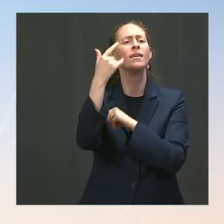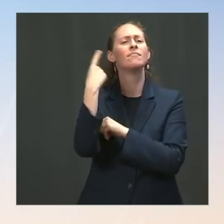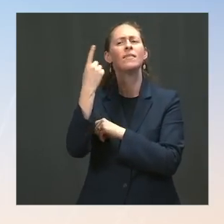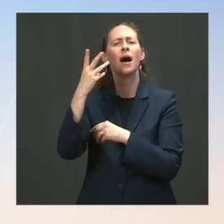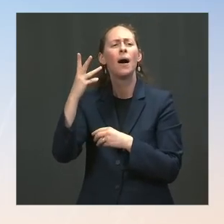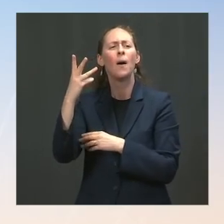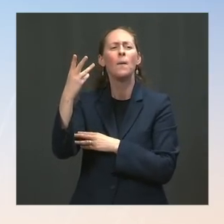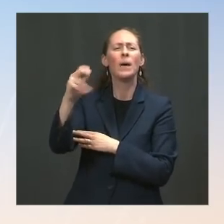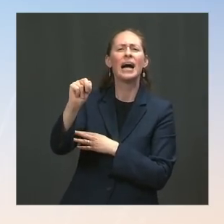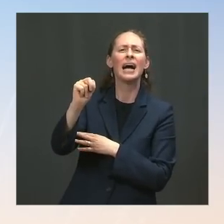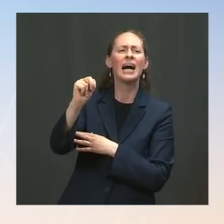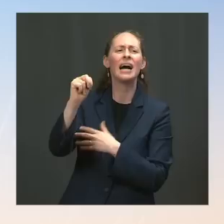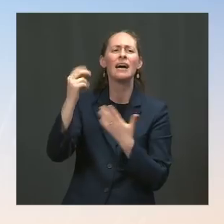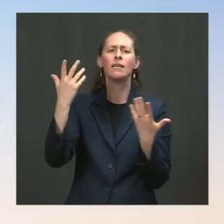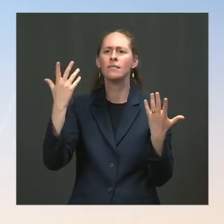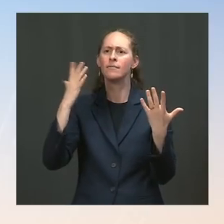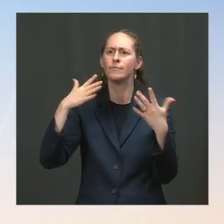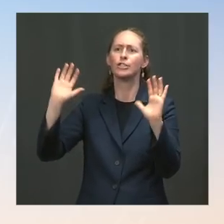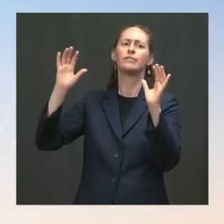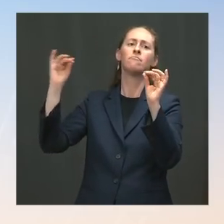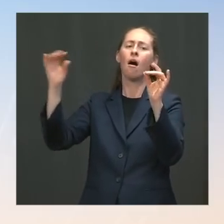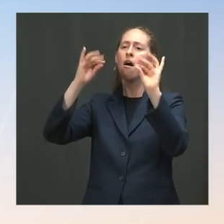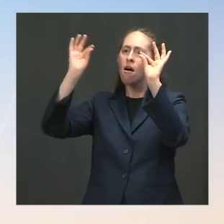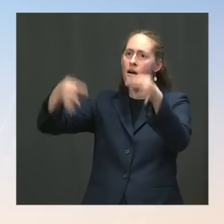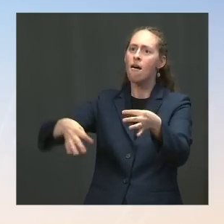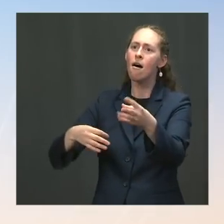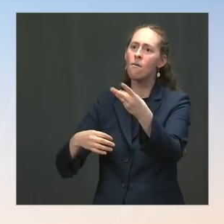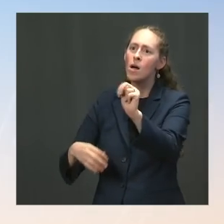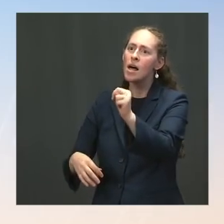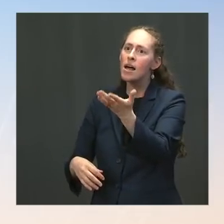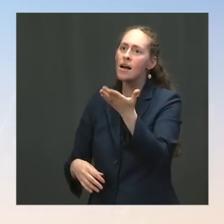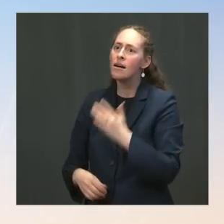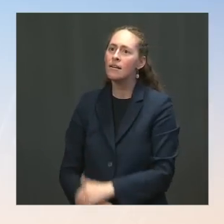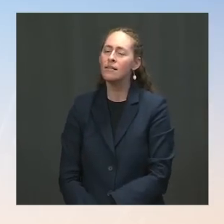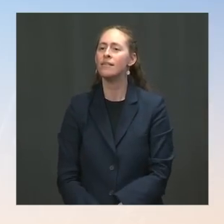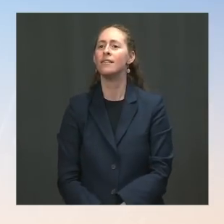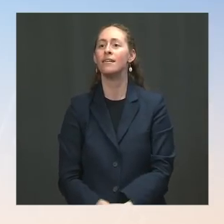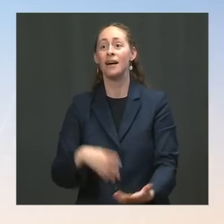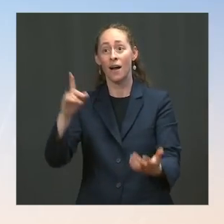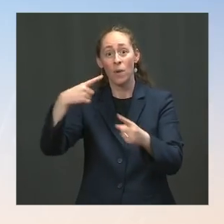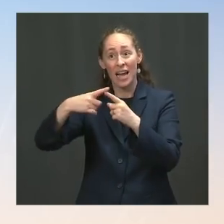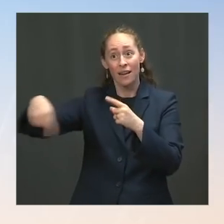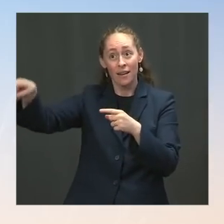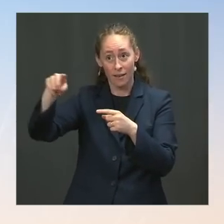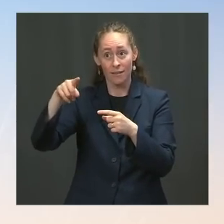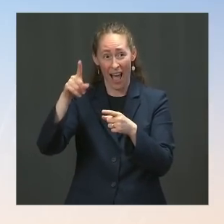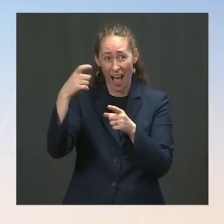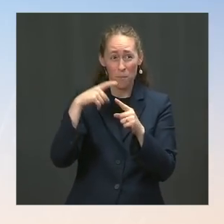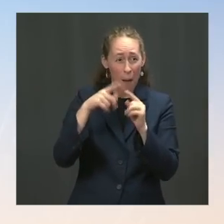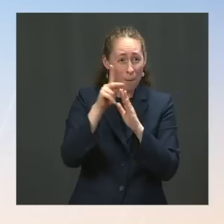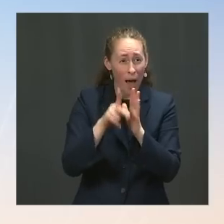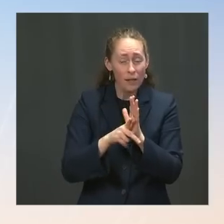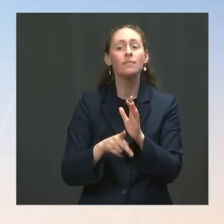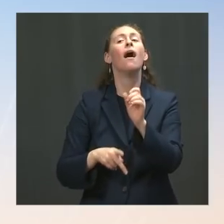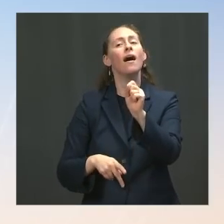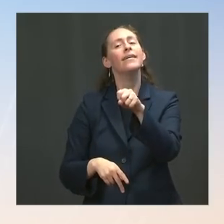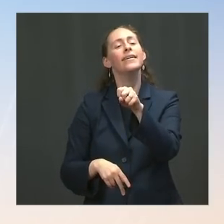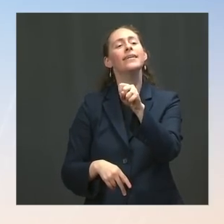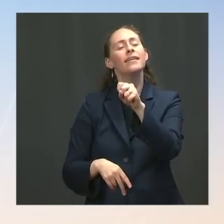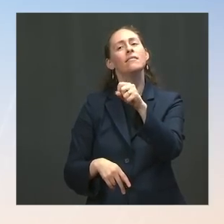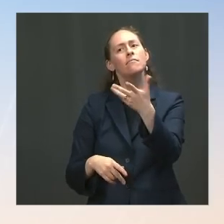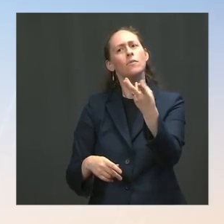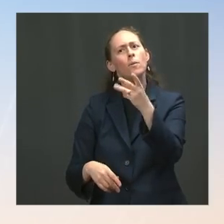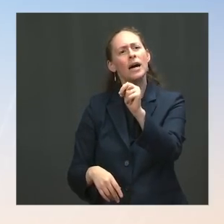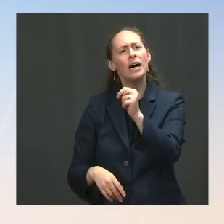would be completed, regardless of whether, you know, like when the policy would be concluded? Yeah, when the policy would be concluded. I know you can't tell us when Delta is going to